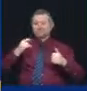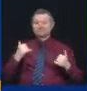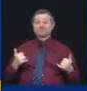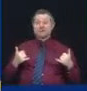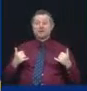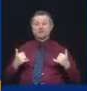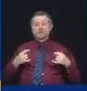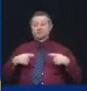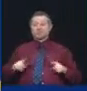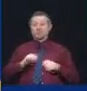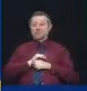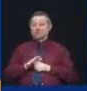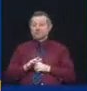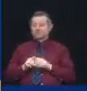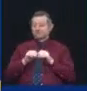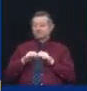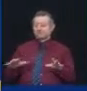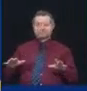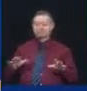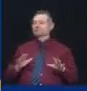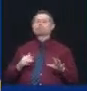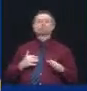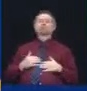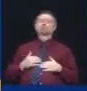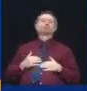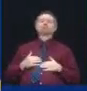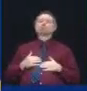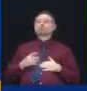So we have been through so much.